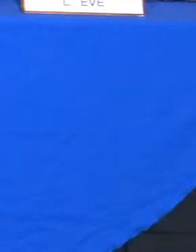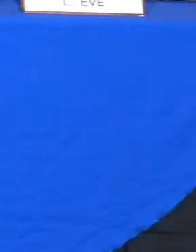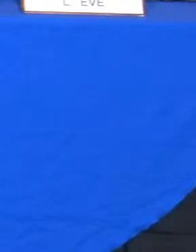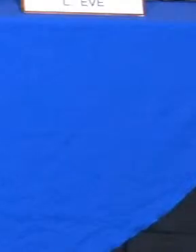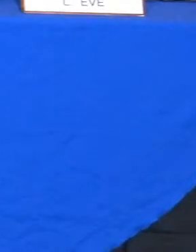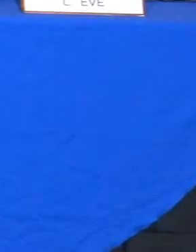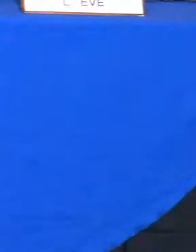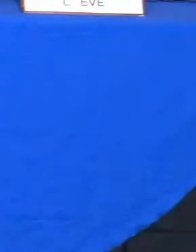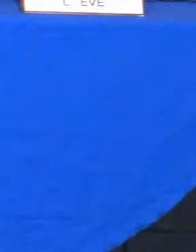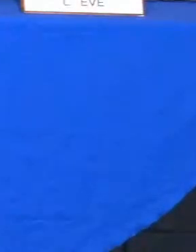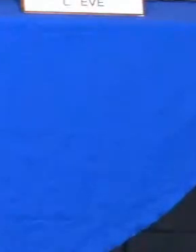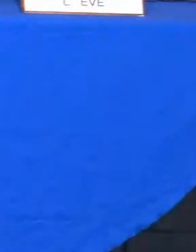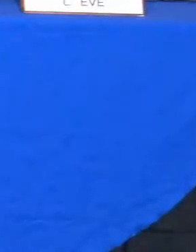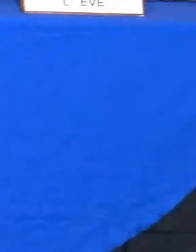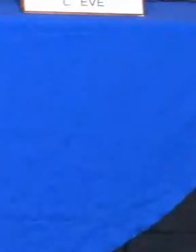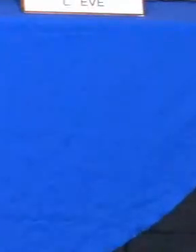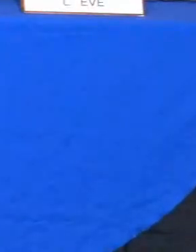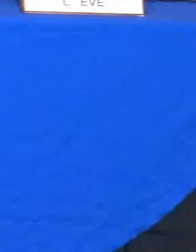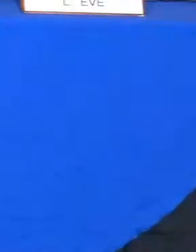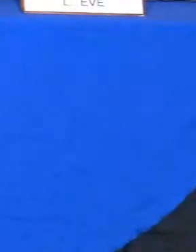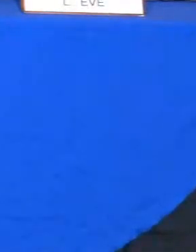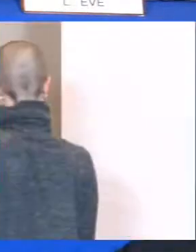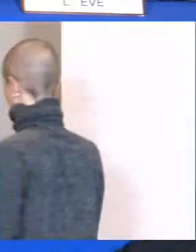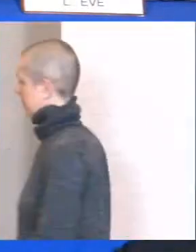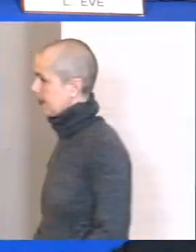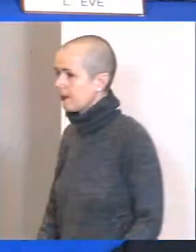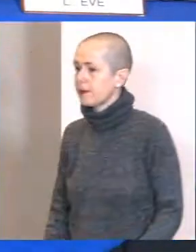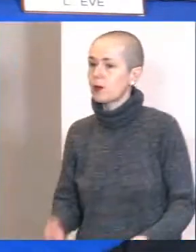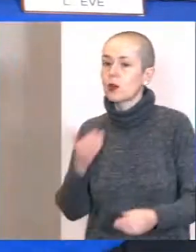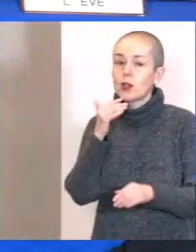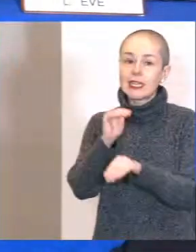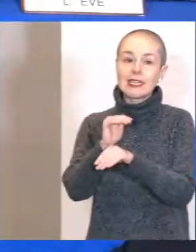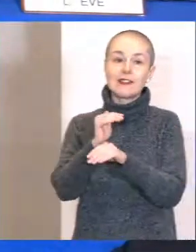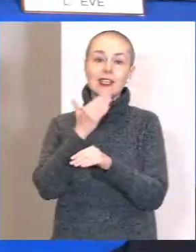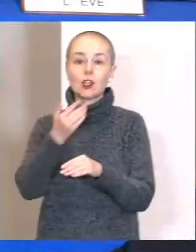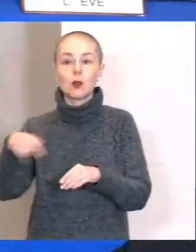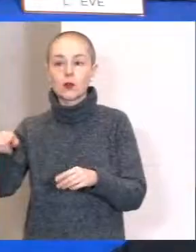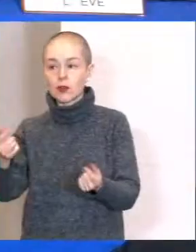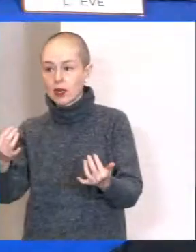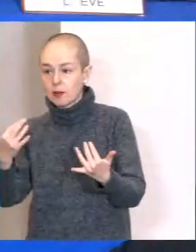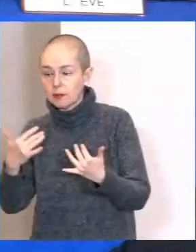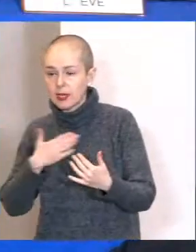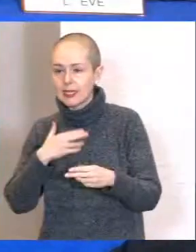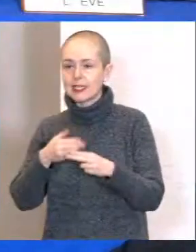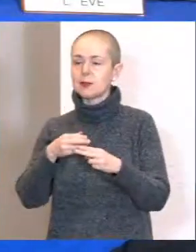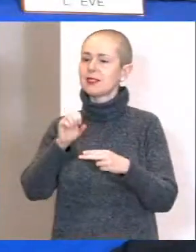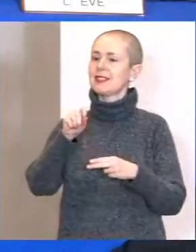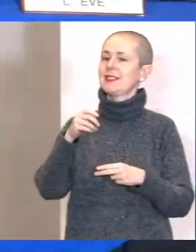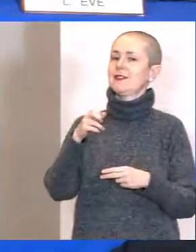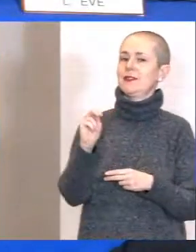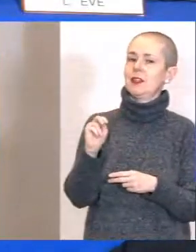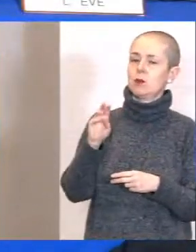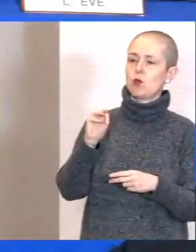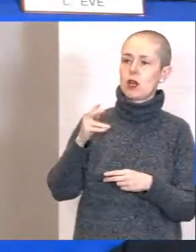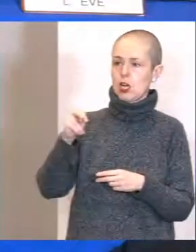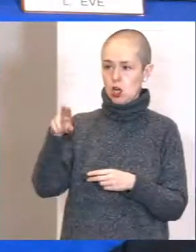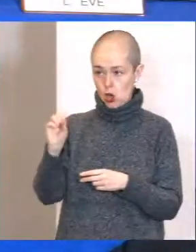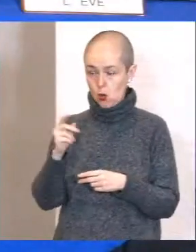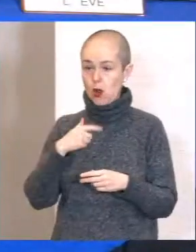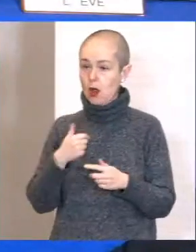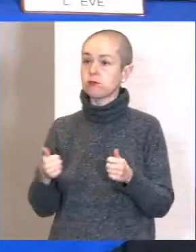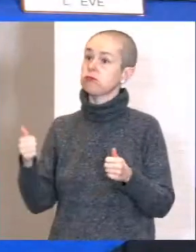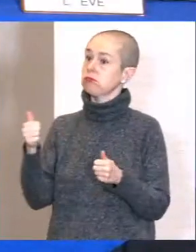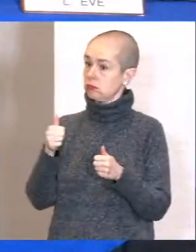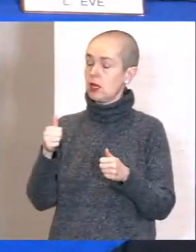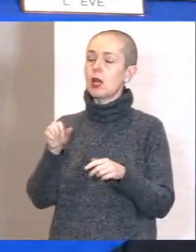Good evening, and thank you for being here. My name is Stephen Marinko, and I'm an Assistant General Counsel of the Port Authority, and I